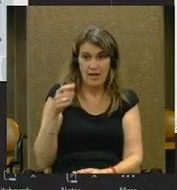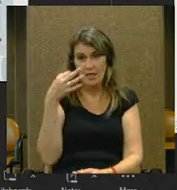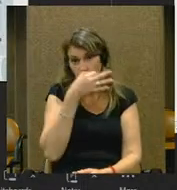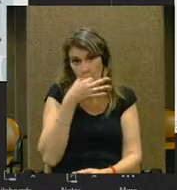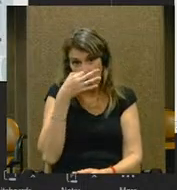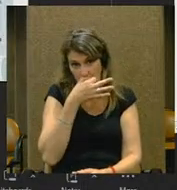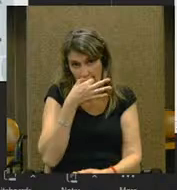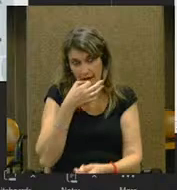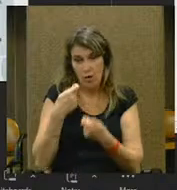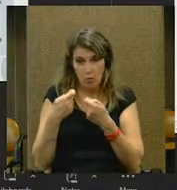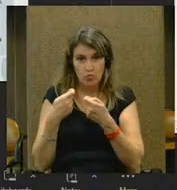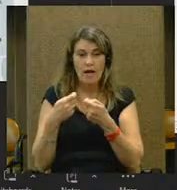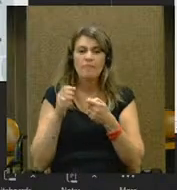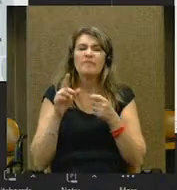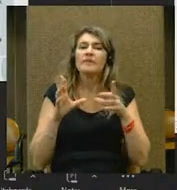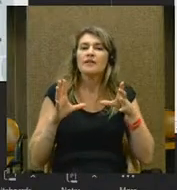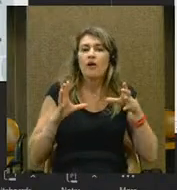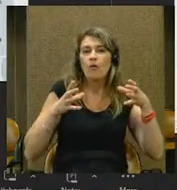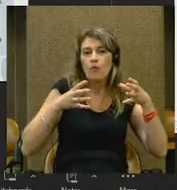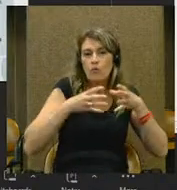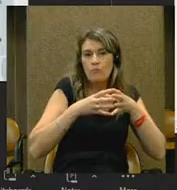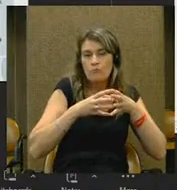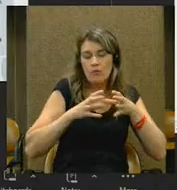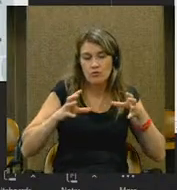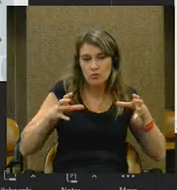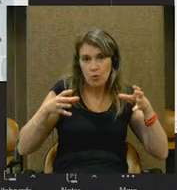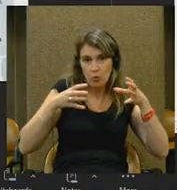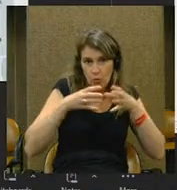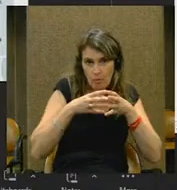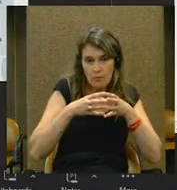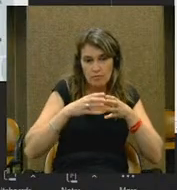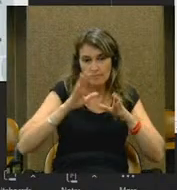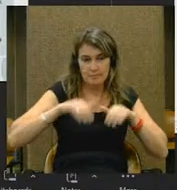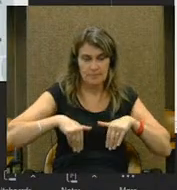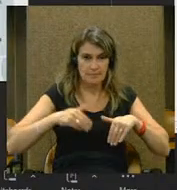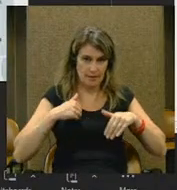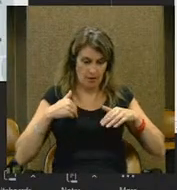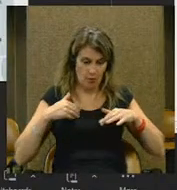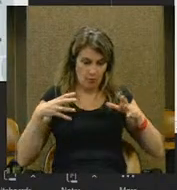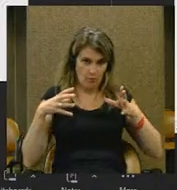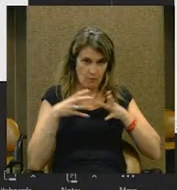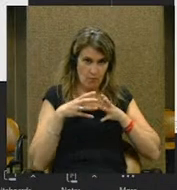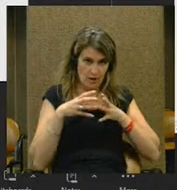that mobilize within their community how best to deal with the situation.